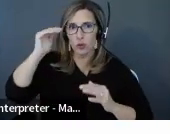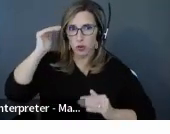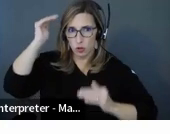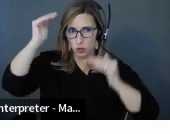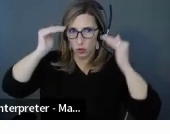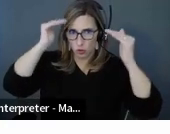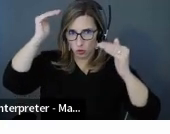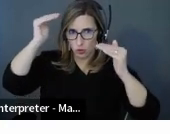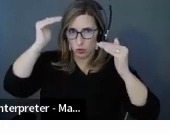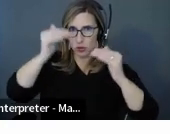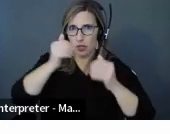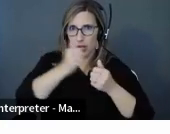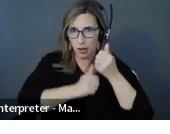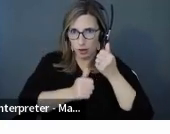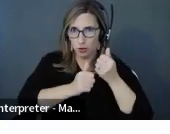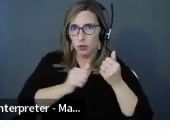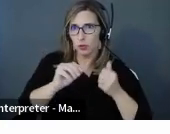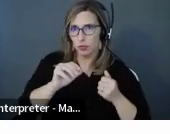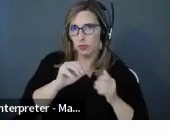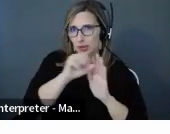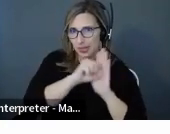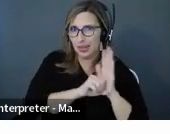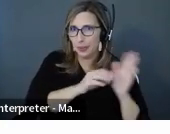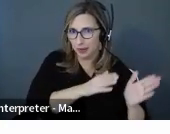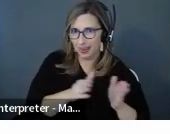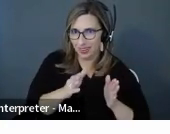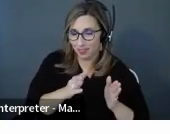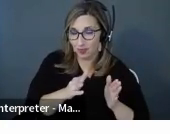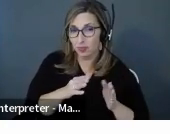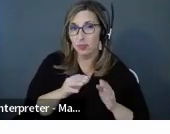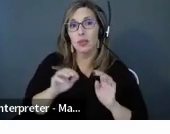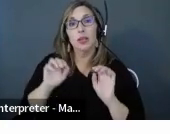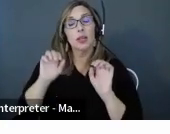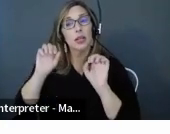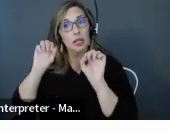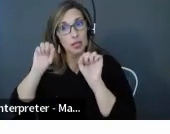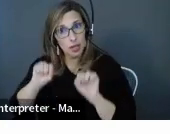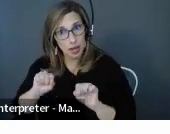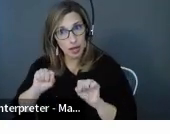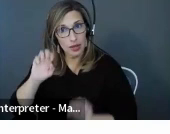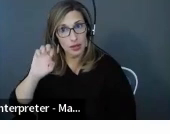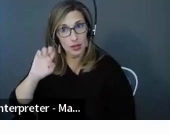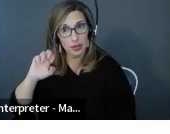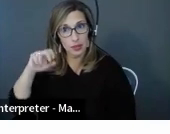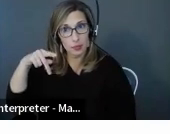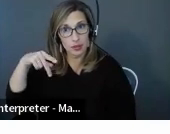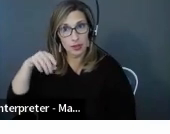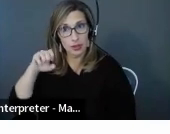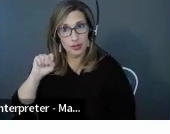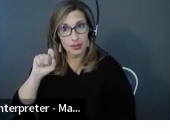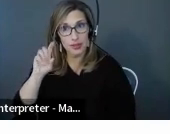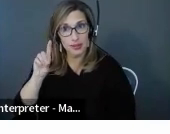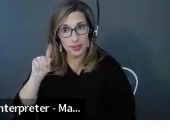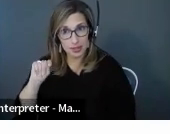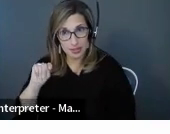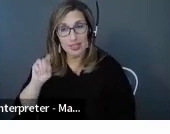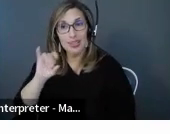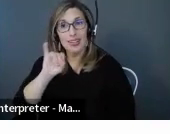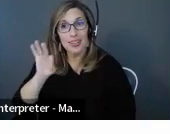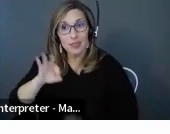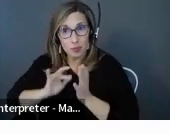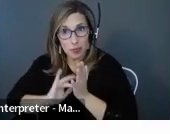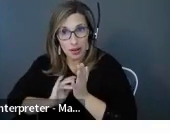adults via state plan services. They can be covered under EPSDT if they're medically necessary for the